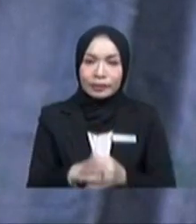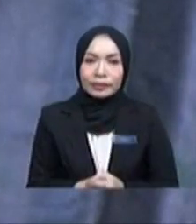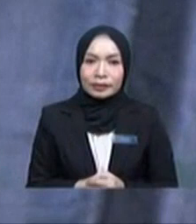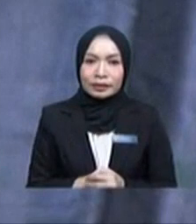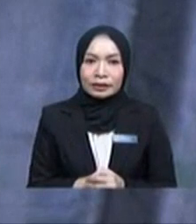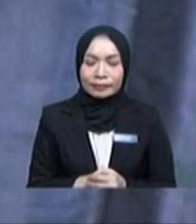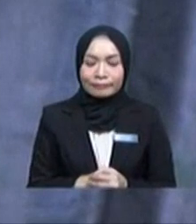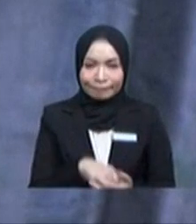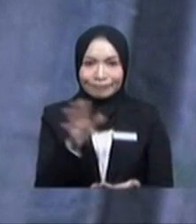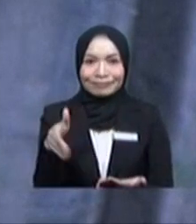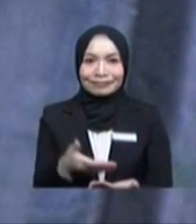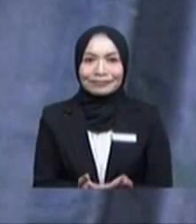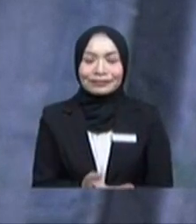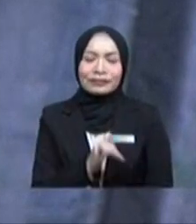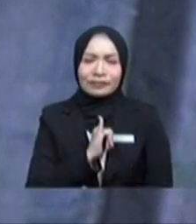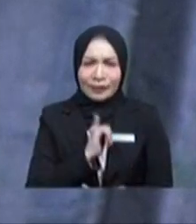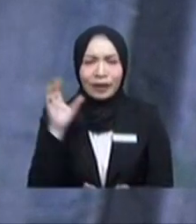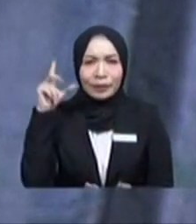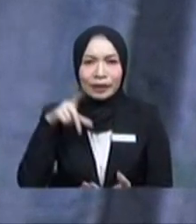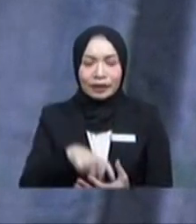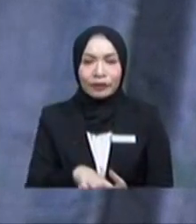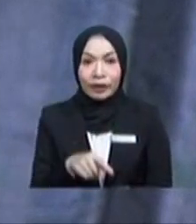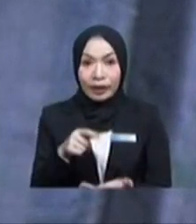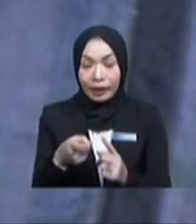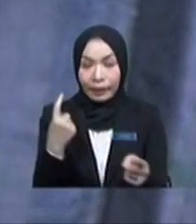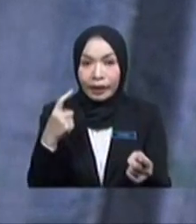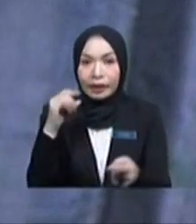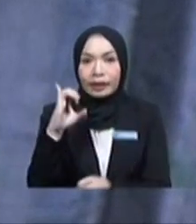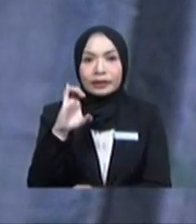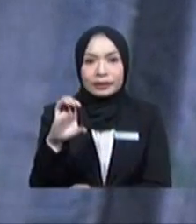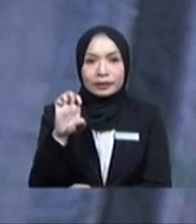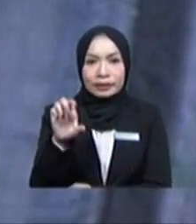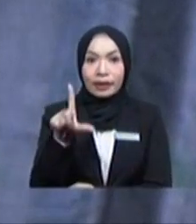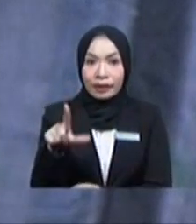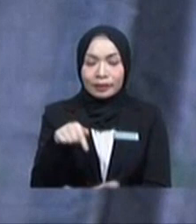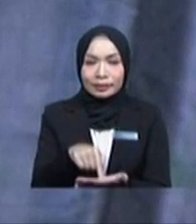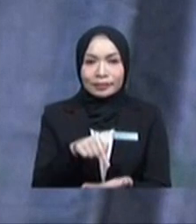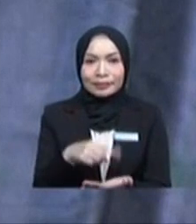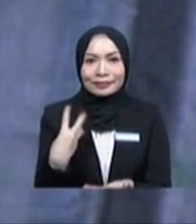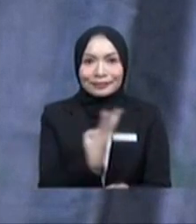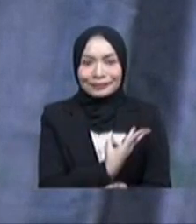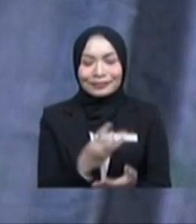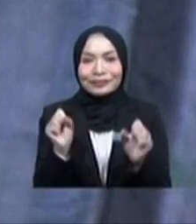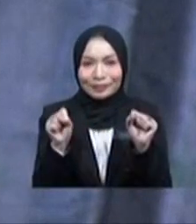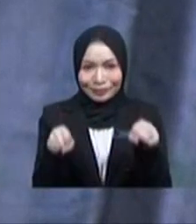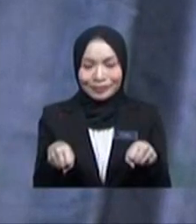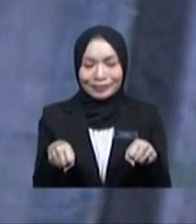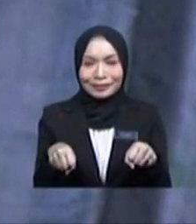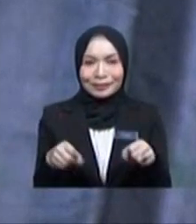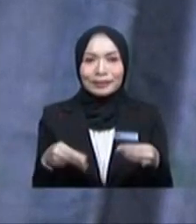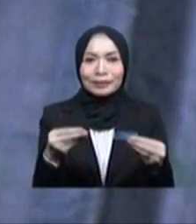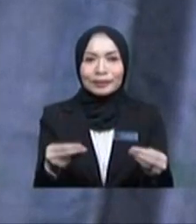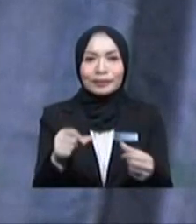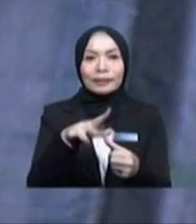Ladies and gentlemen, I believe that through this conference, we are able to gain valuable input on